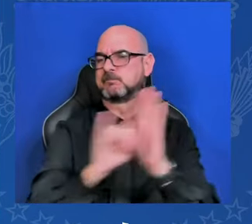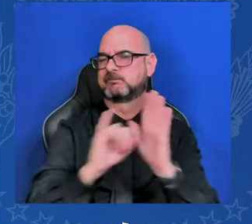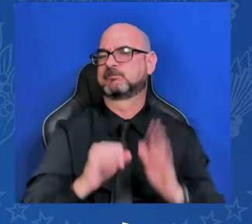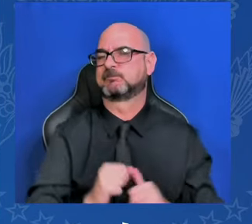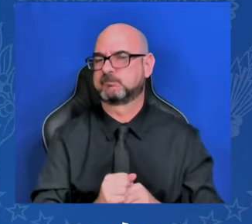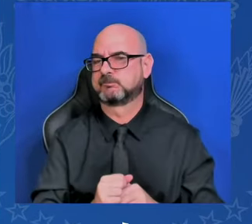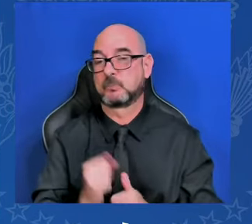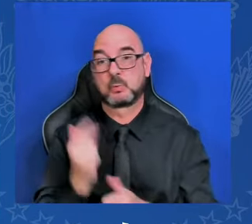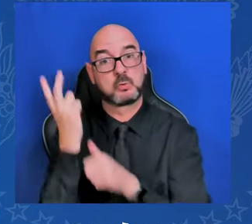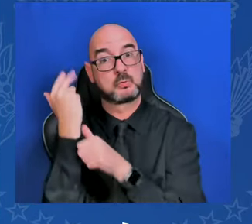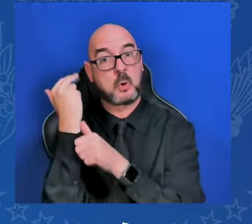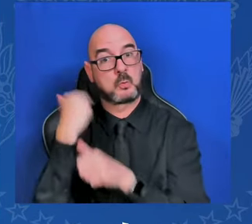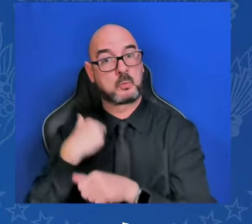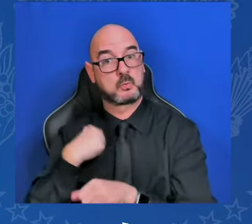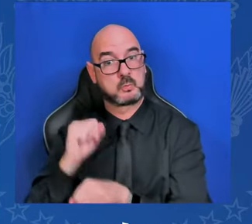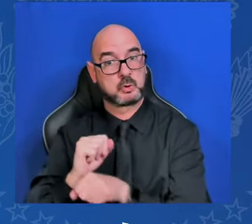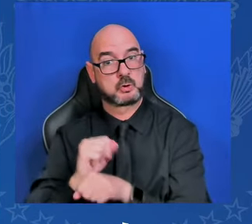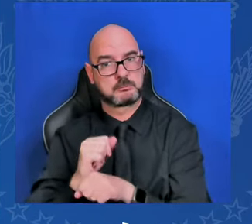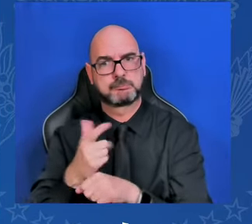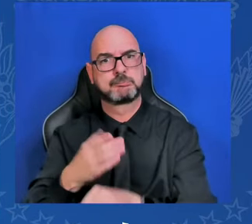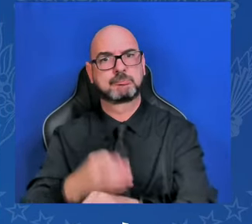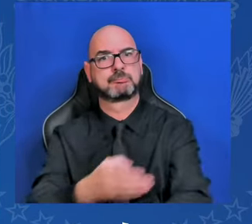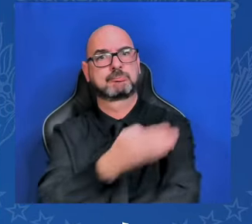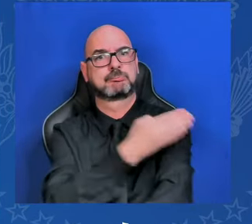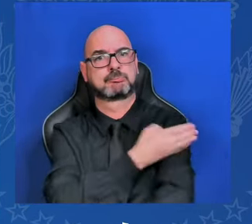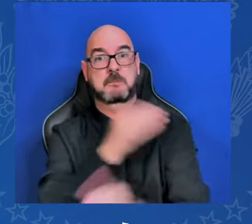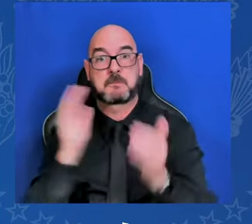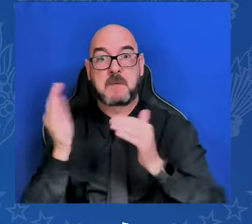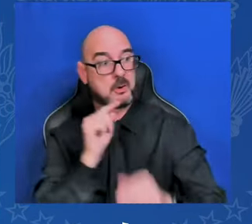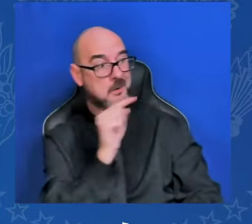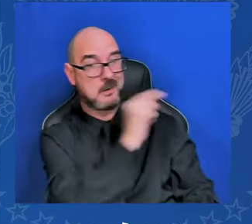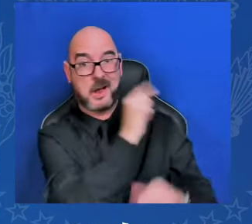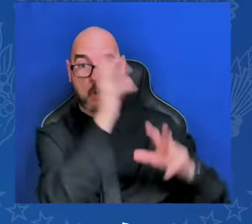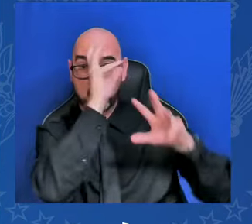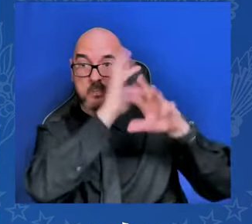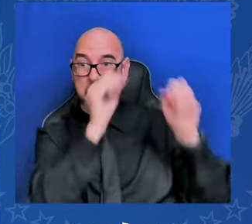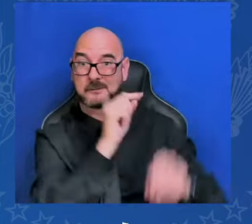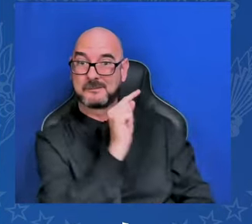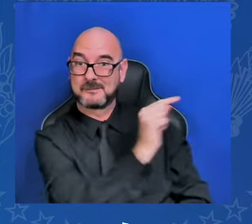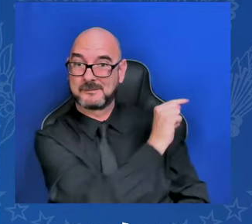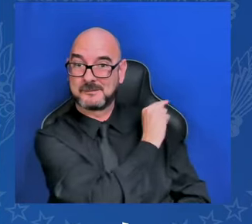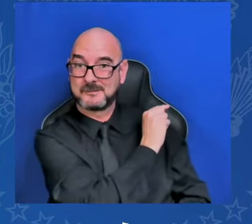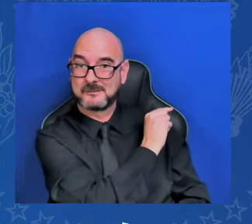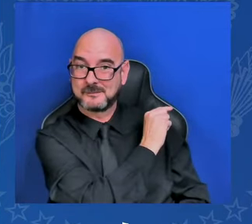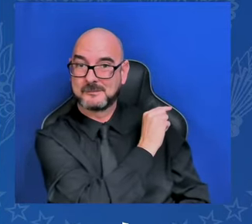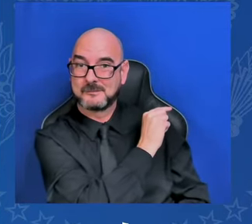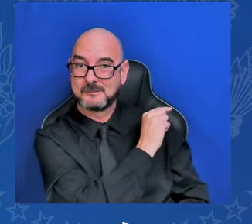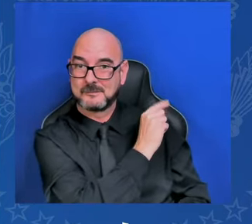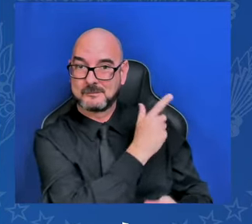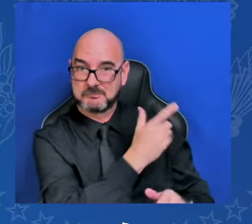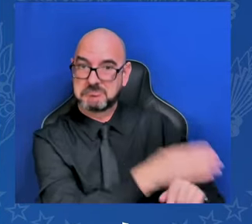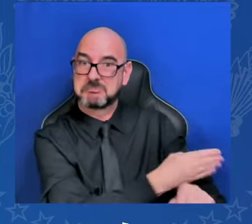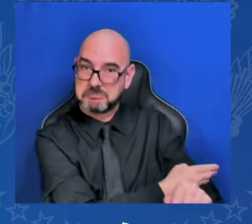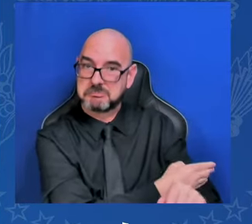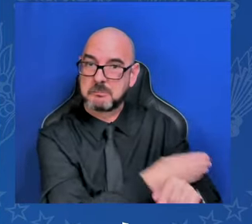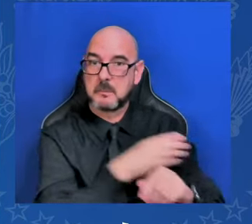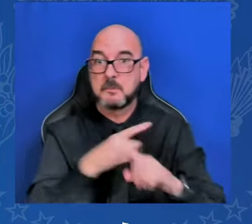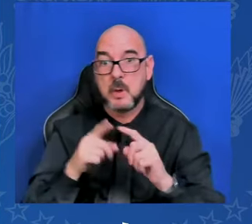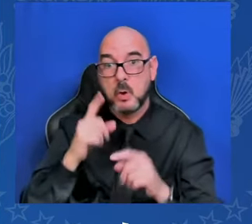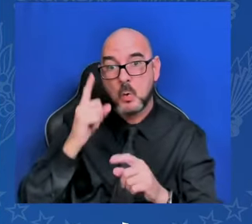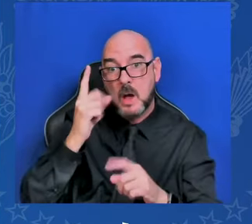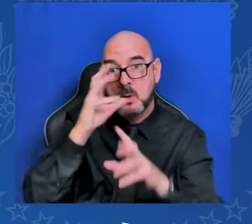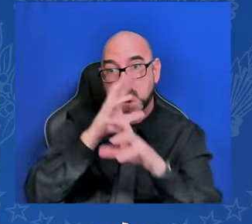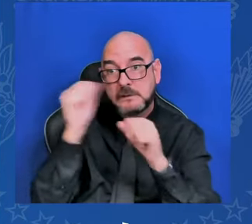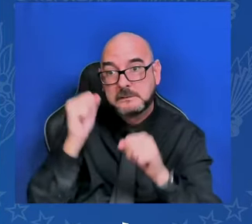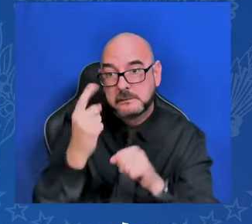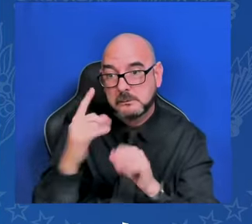8 years. But it can all be wiped out in this election. So we have to stay focused on what we have to do. We must